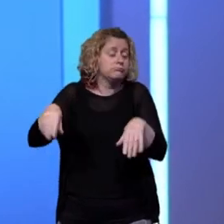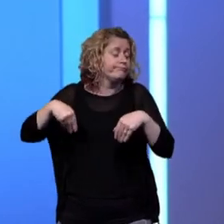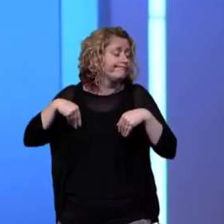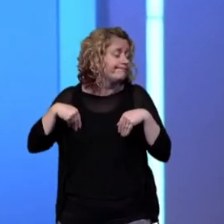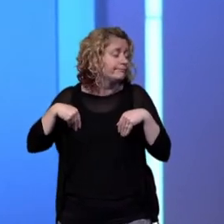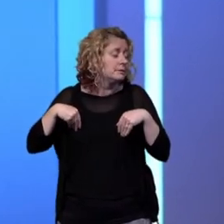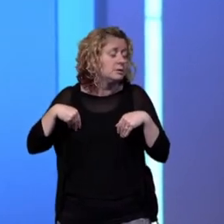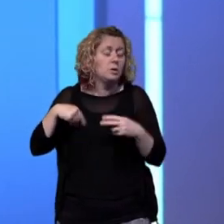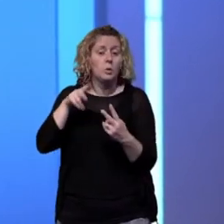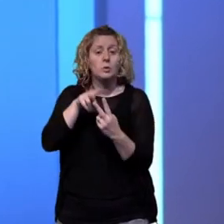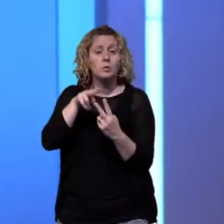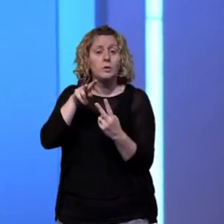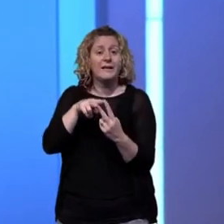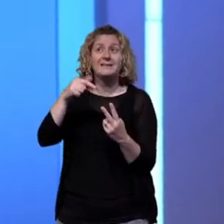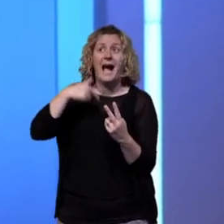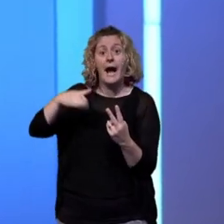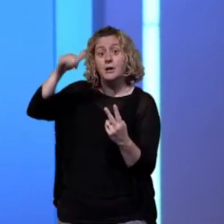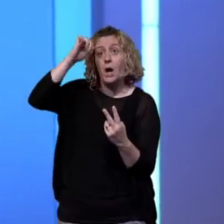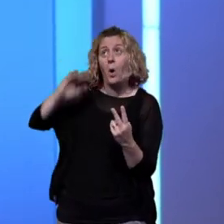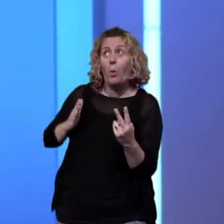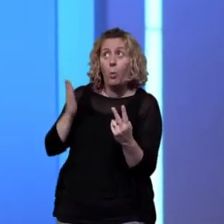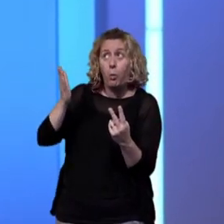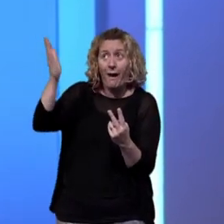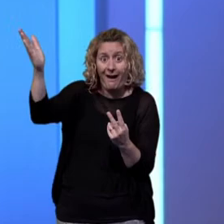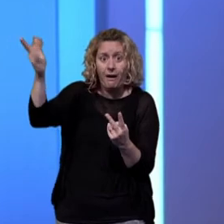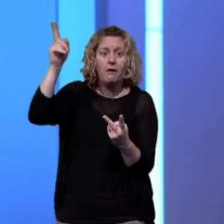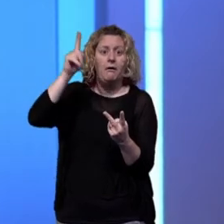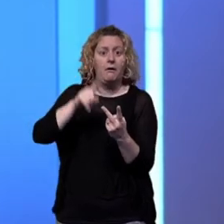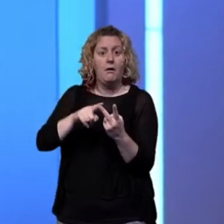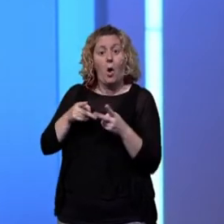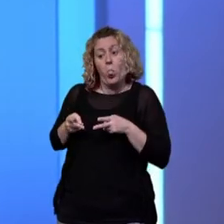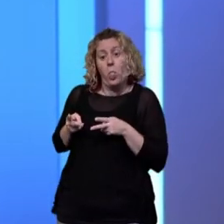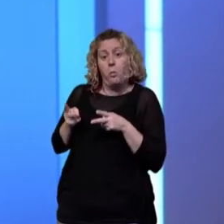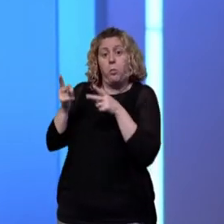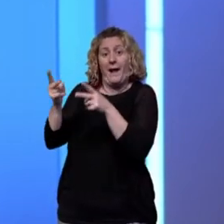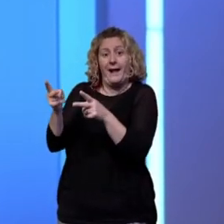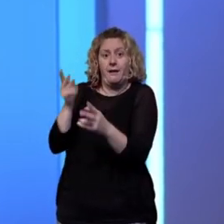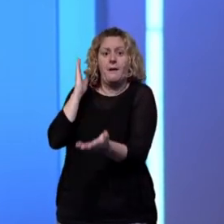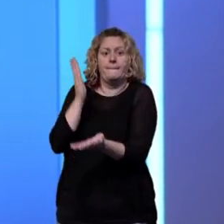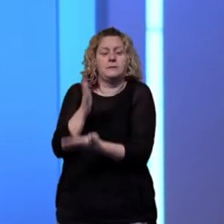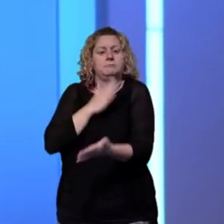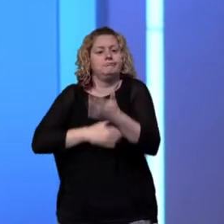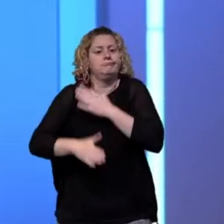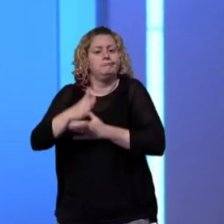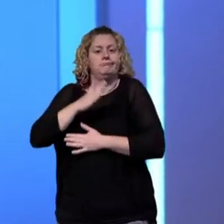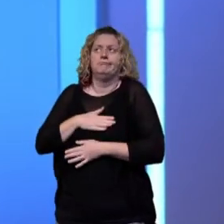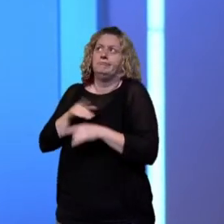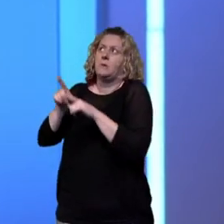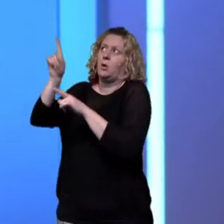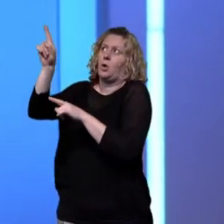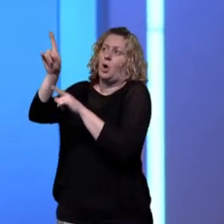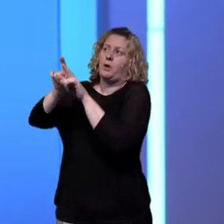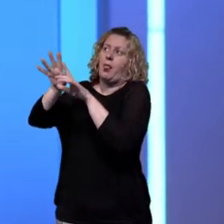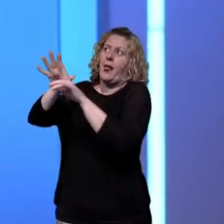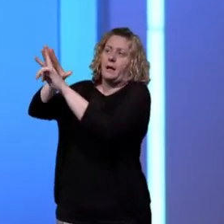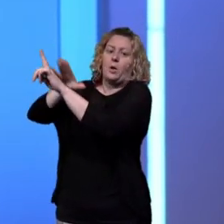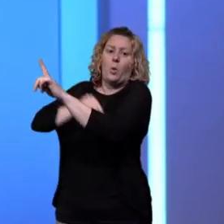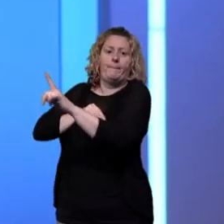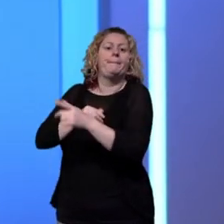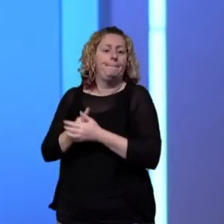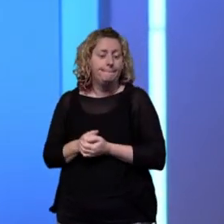And God is organizing that. And as I say that, brothers and sisters, some of you will be in the midst of, you'll just be going, Rico, how do I work this